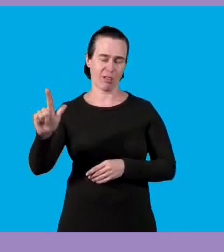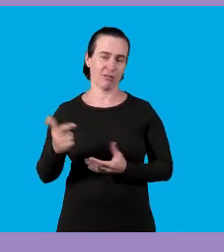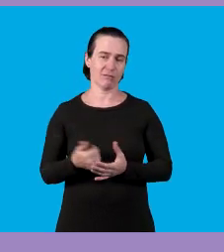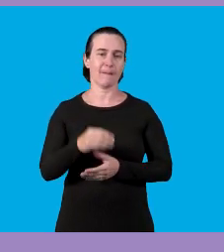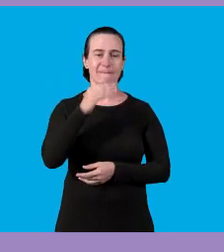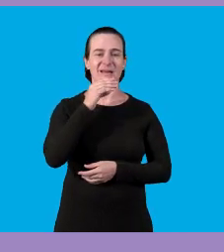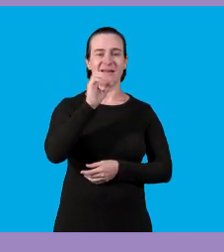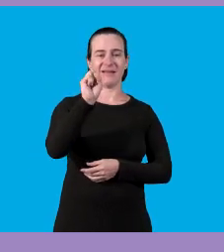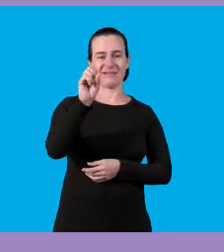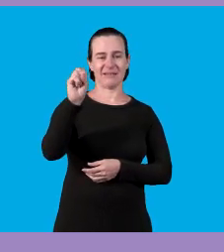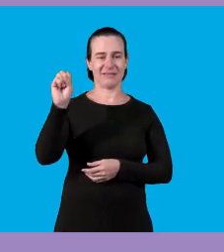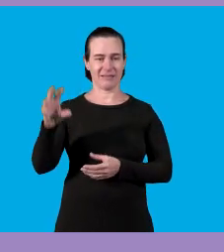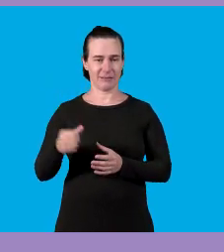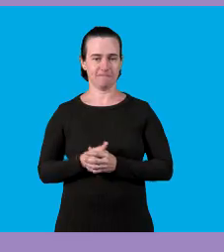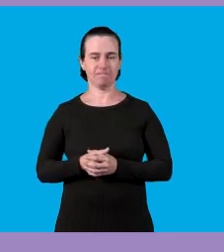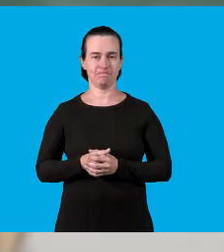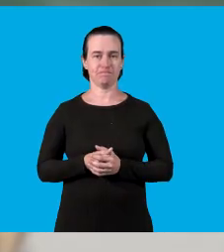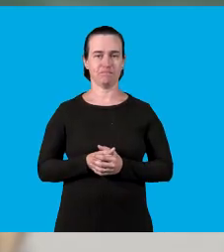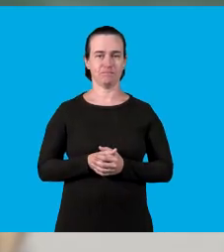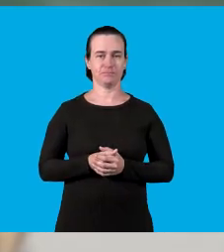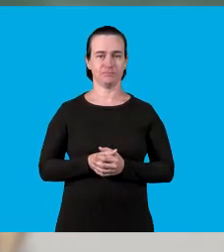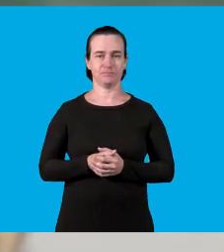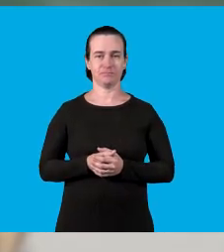The ratio is the same.